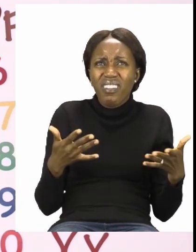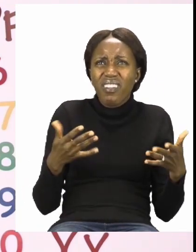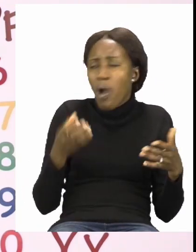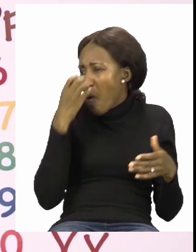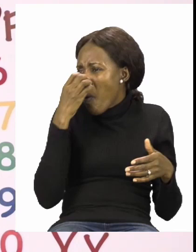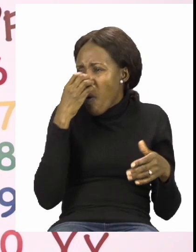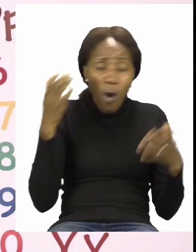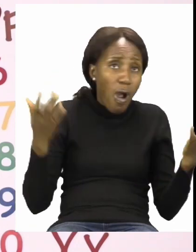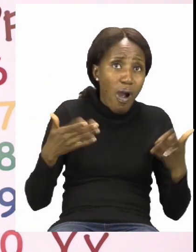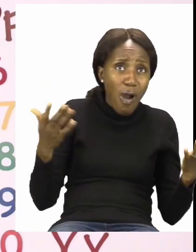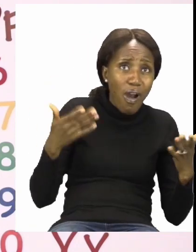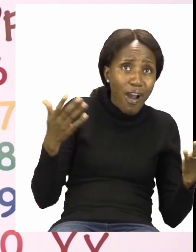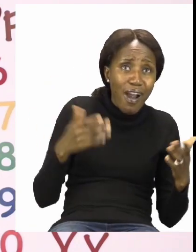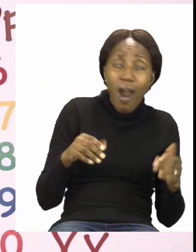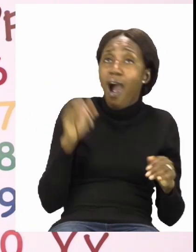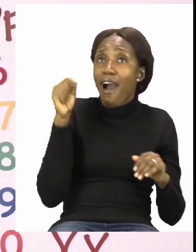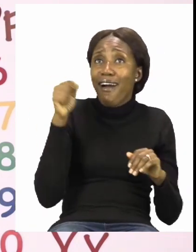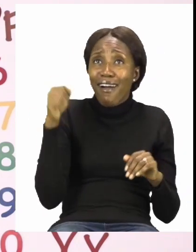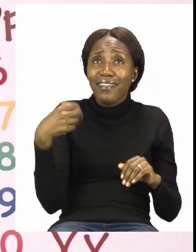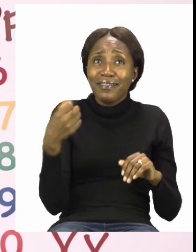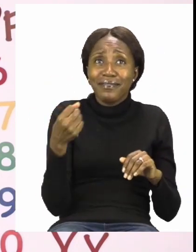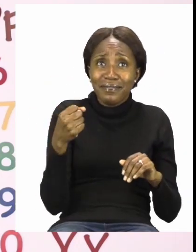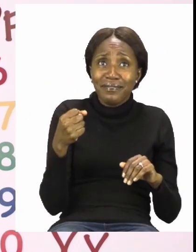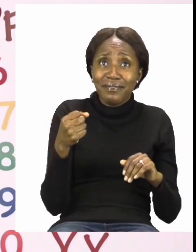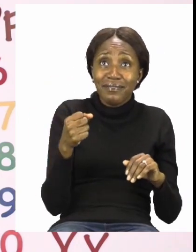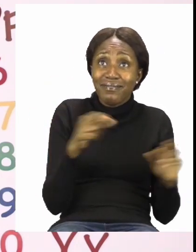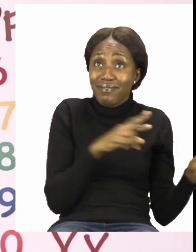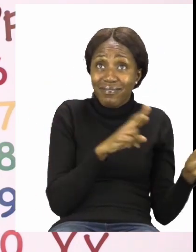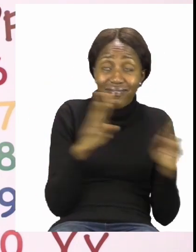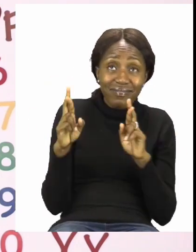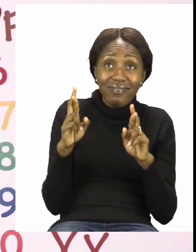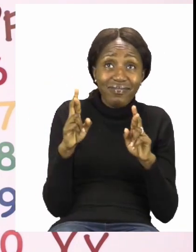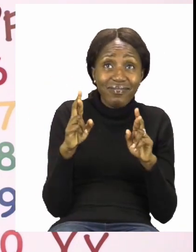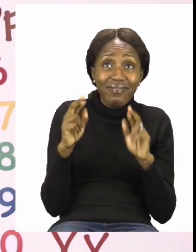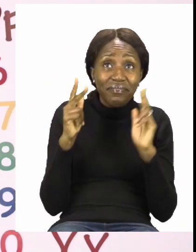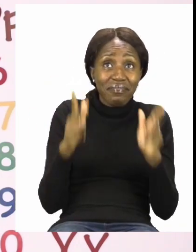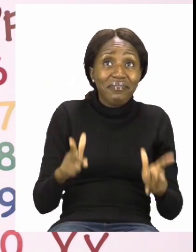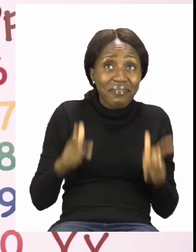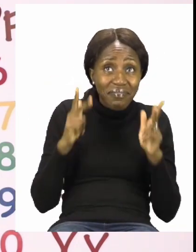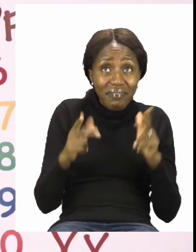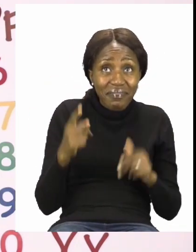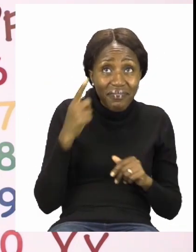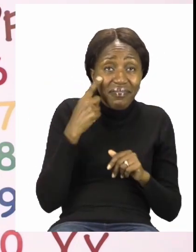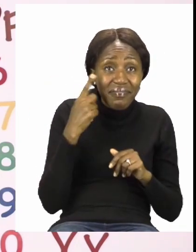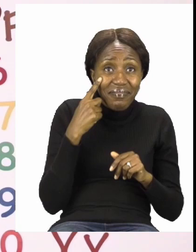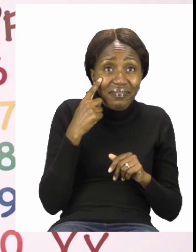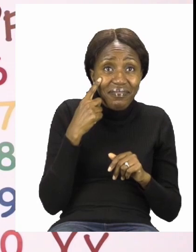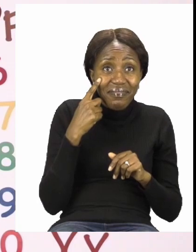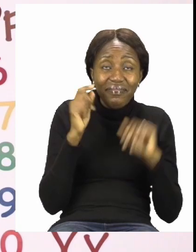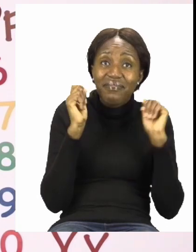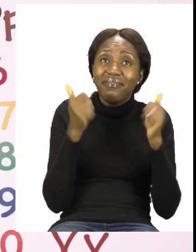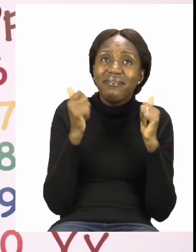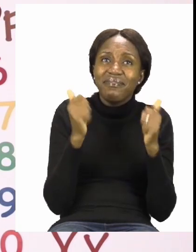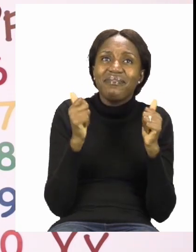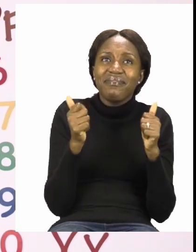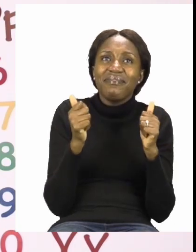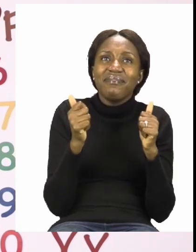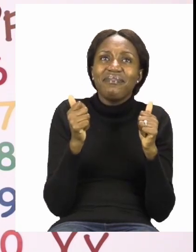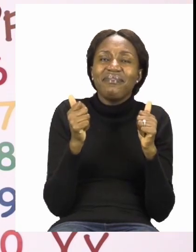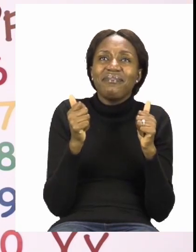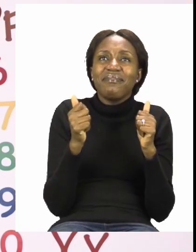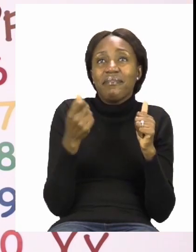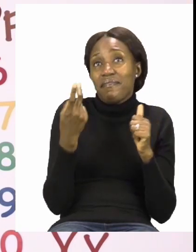here. Oh, there he is. Are you ready to go on a train, Sashi? Wonderful. So,